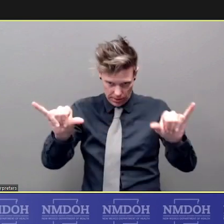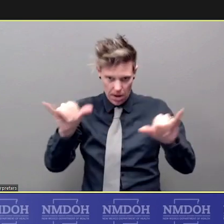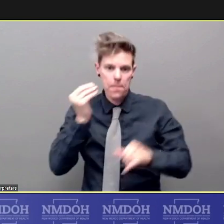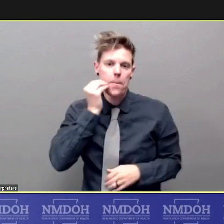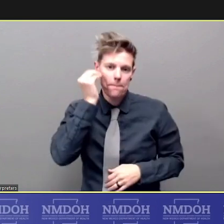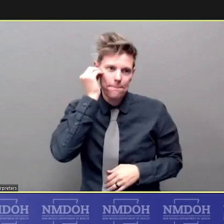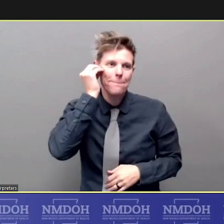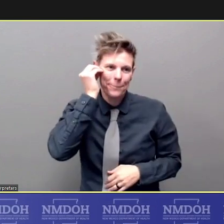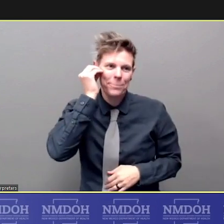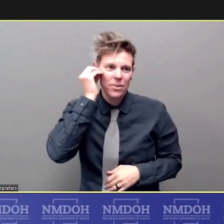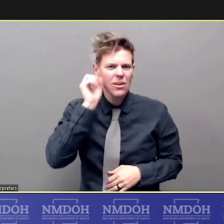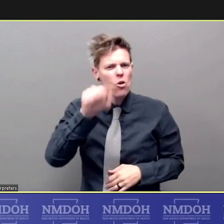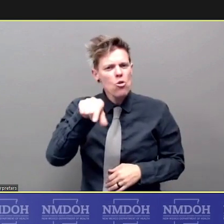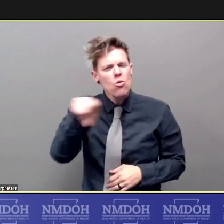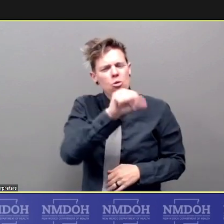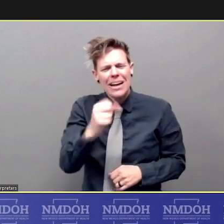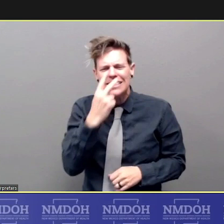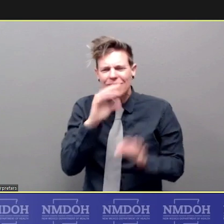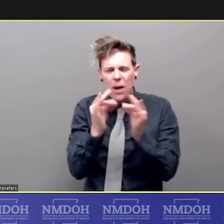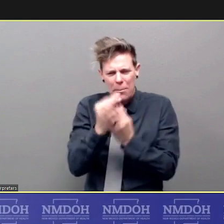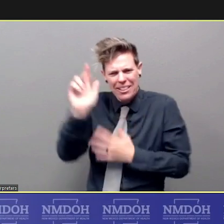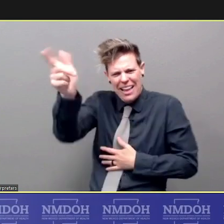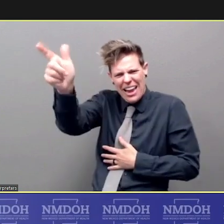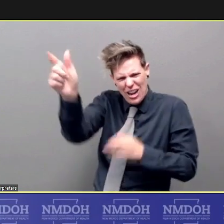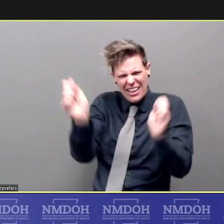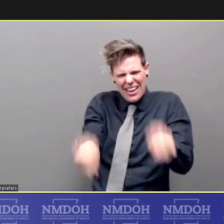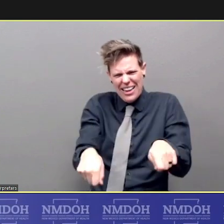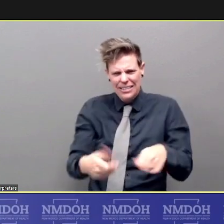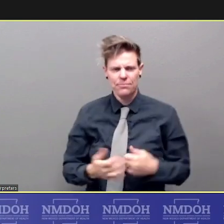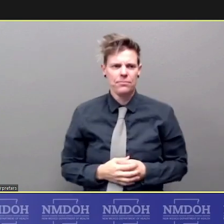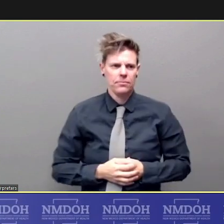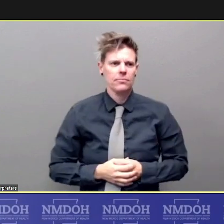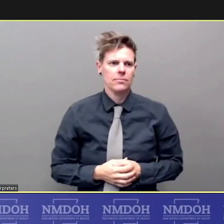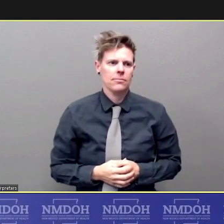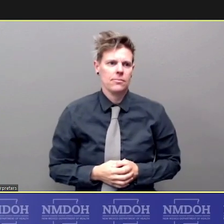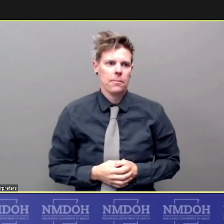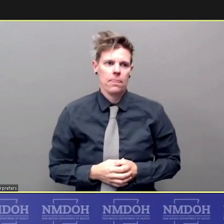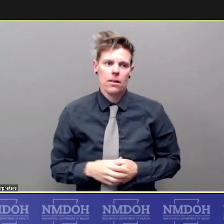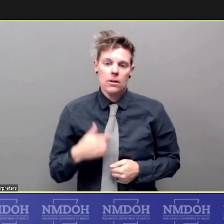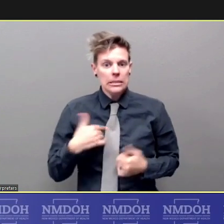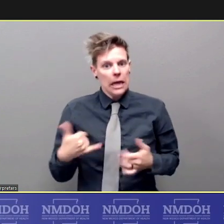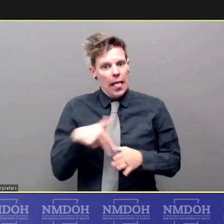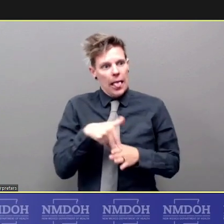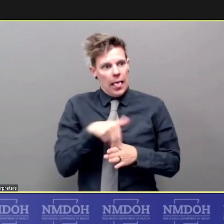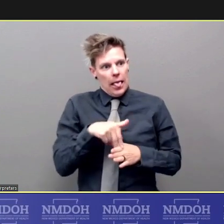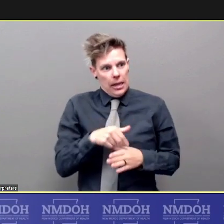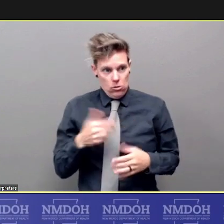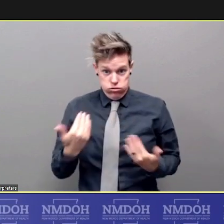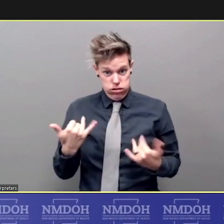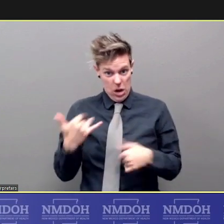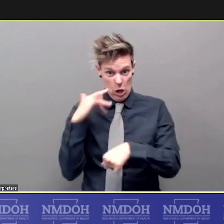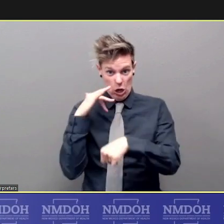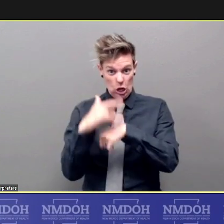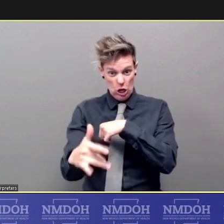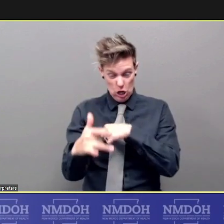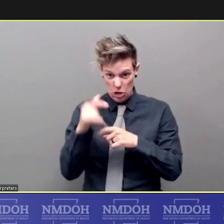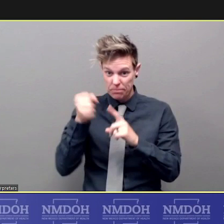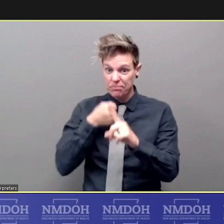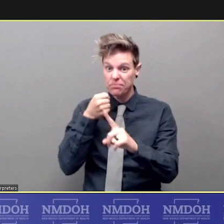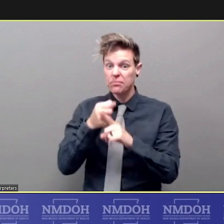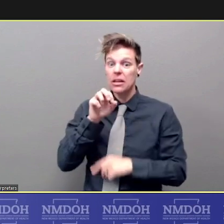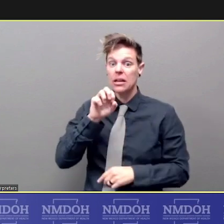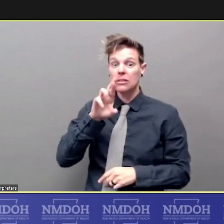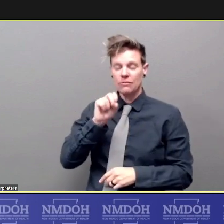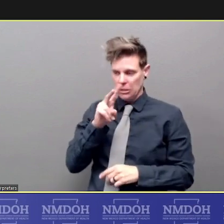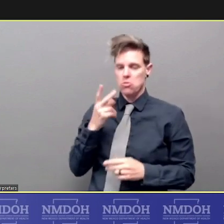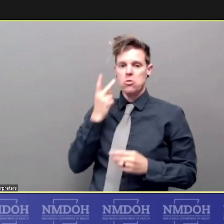So what that surge is going to look like is still in question, because we are very early to be in an RSV surge